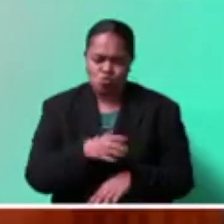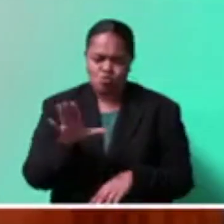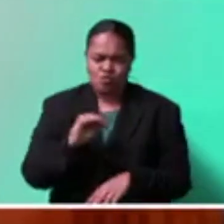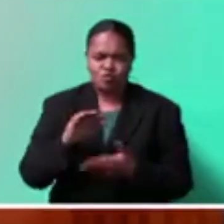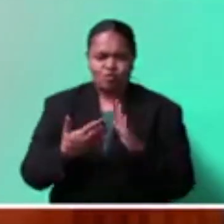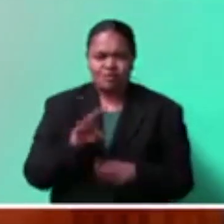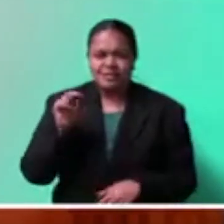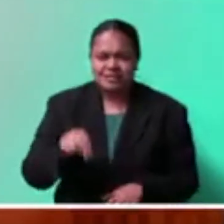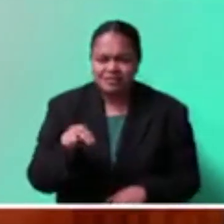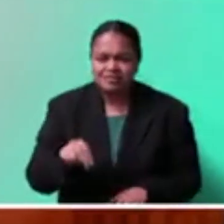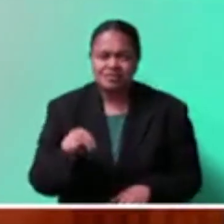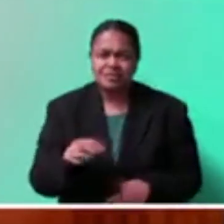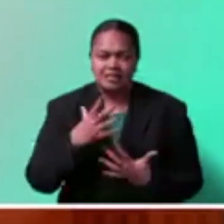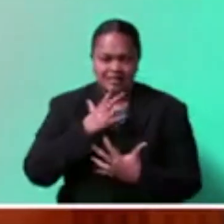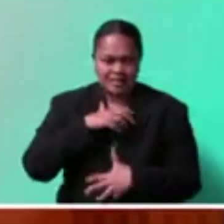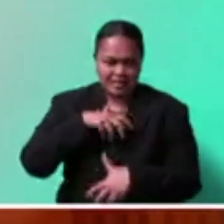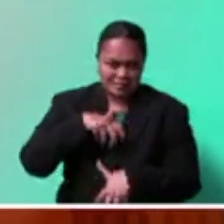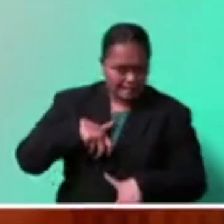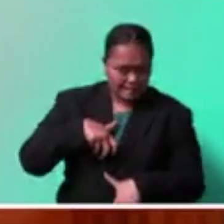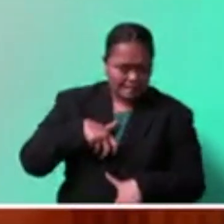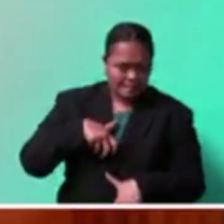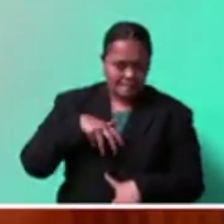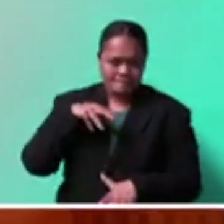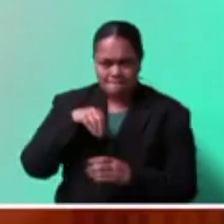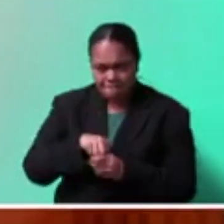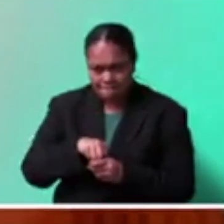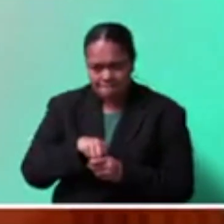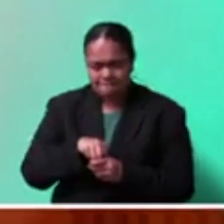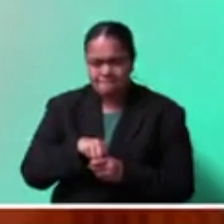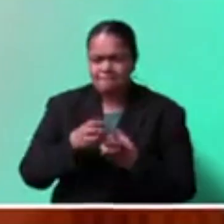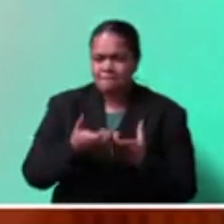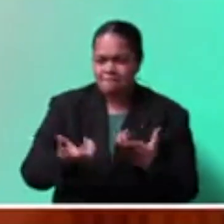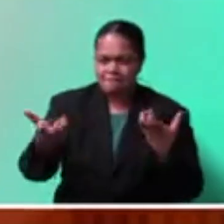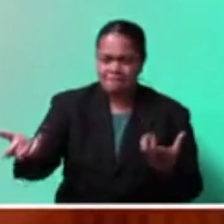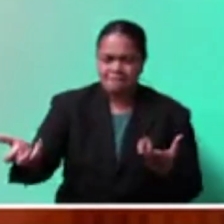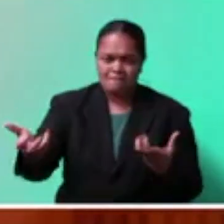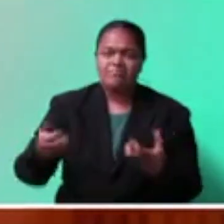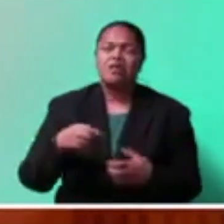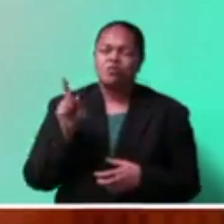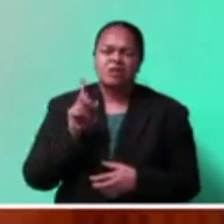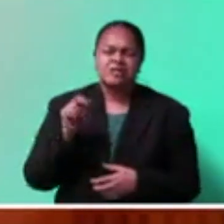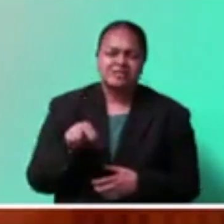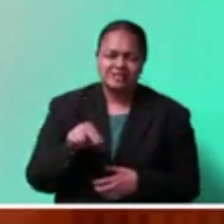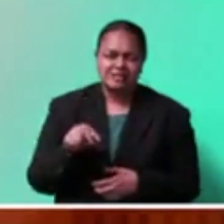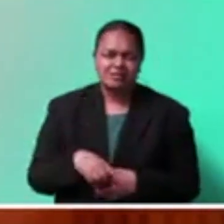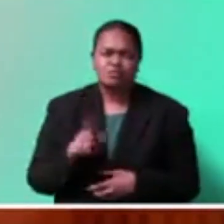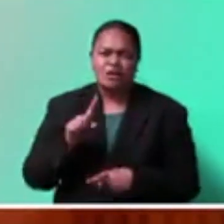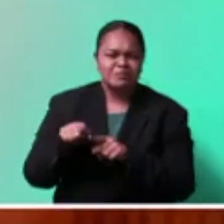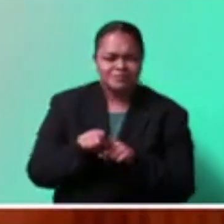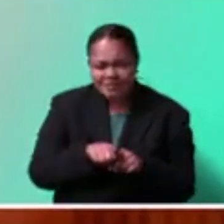for adaptation, mitigation, relocation, what does it all mean? And also about waste management